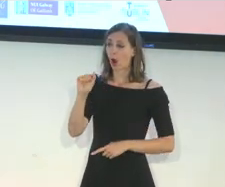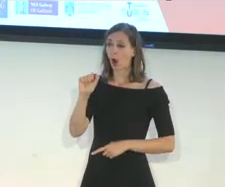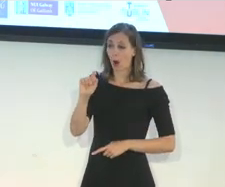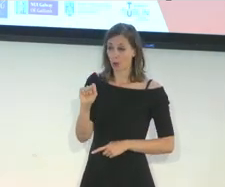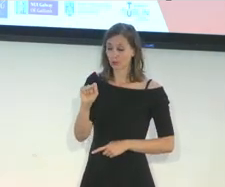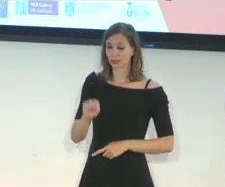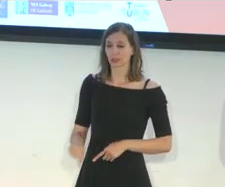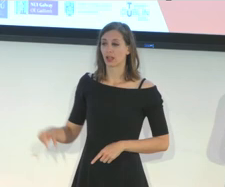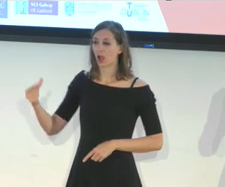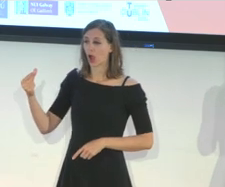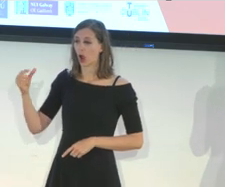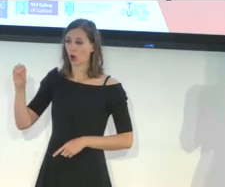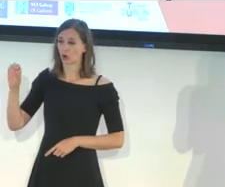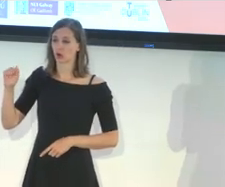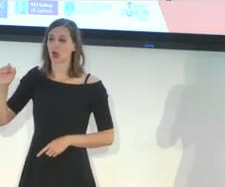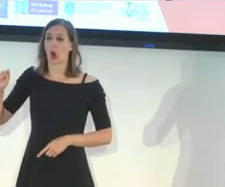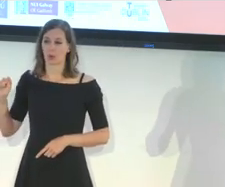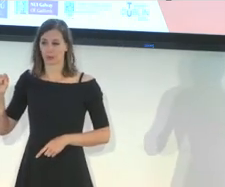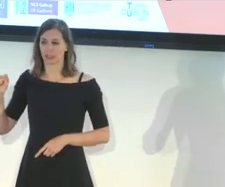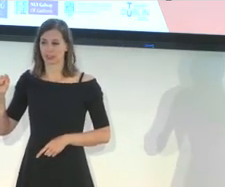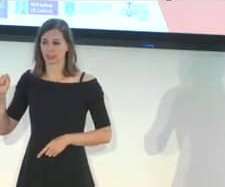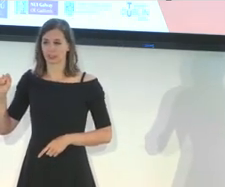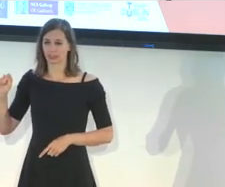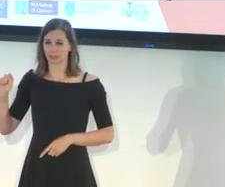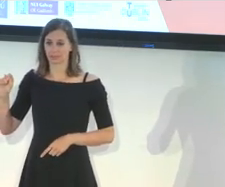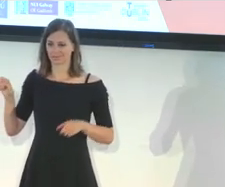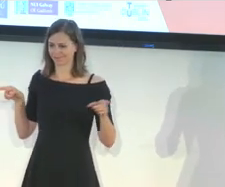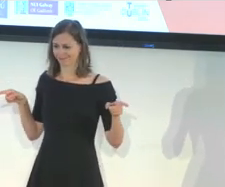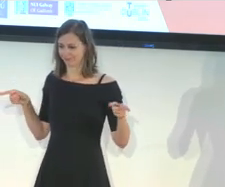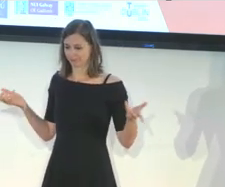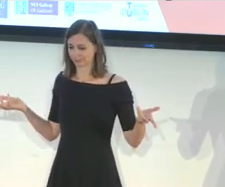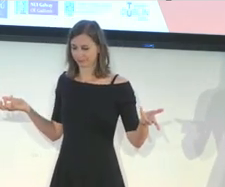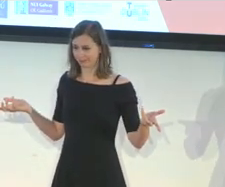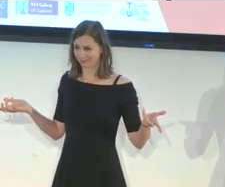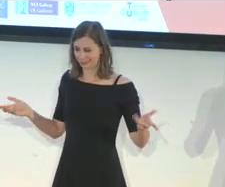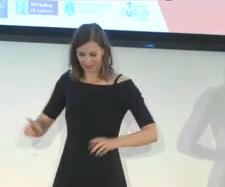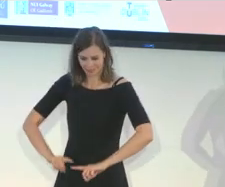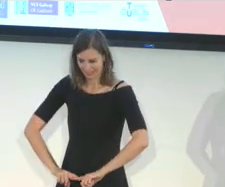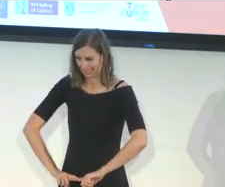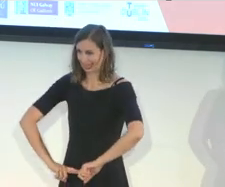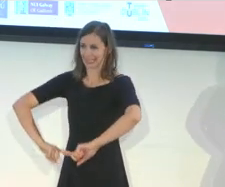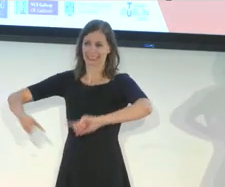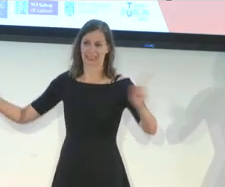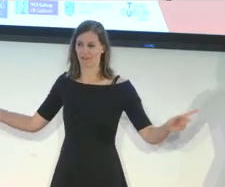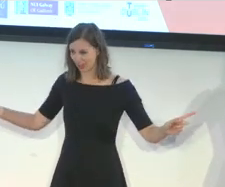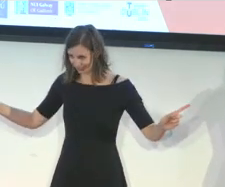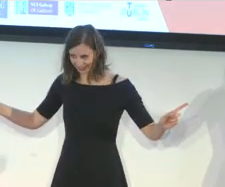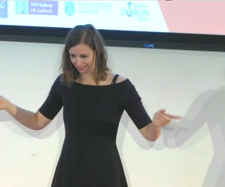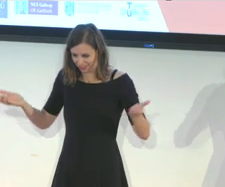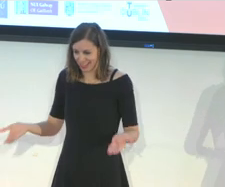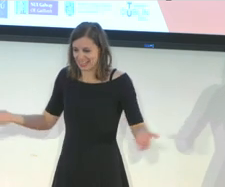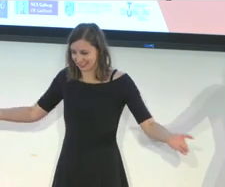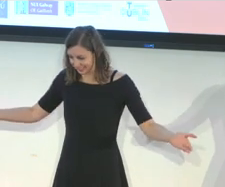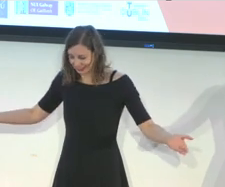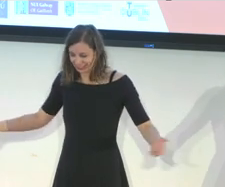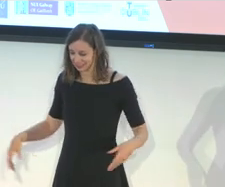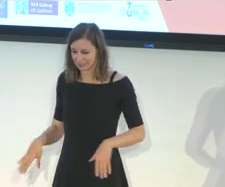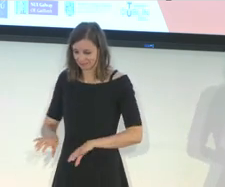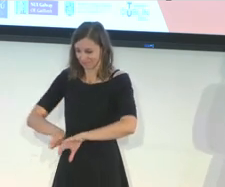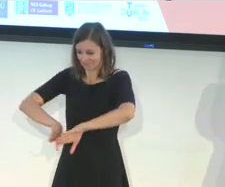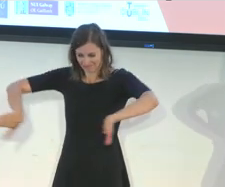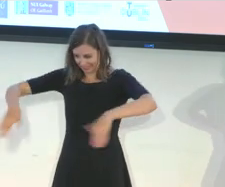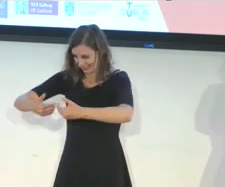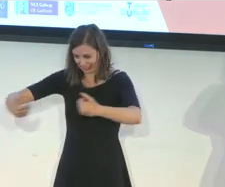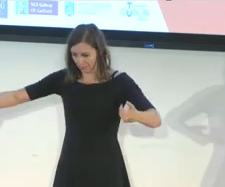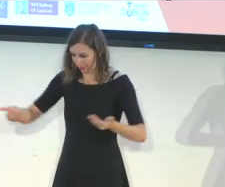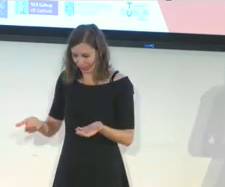goat. These two are completely different objects. They have their own identical identities, their own